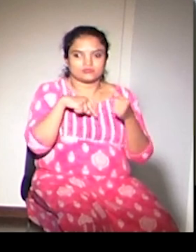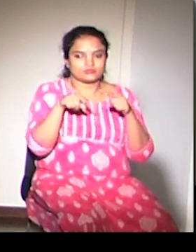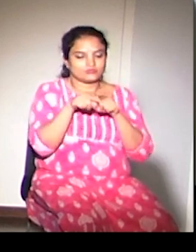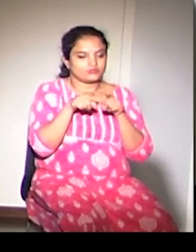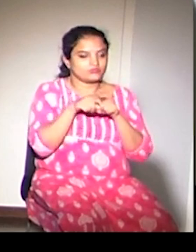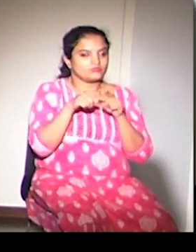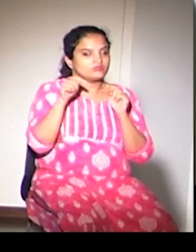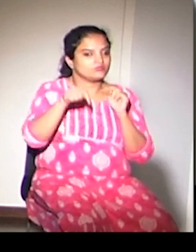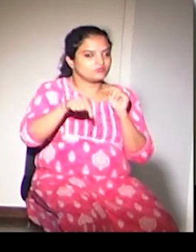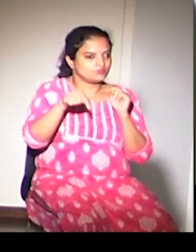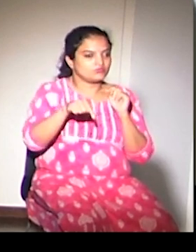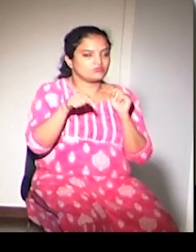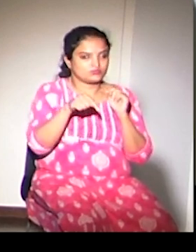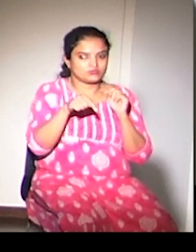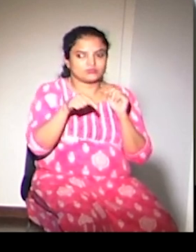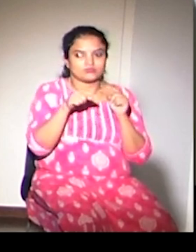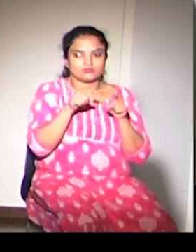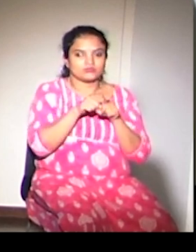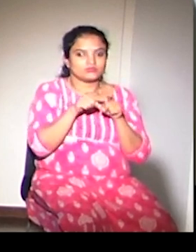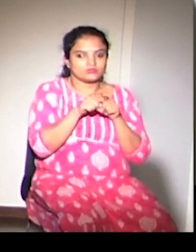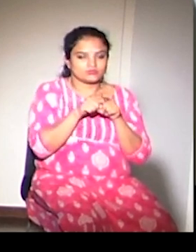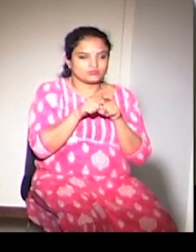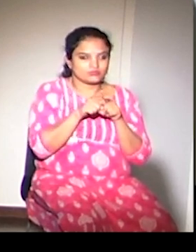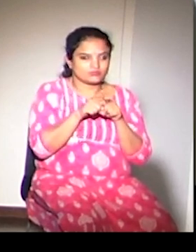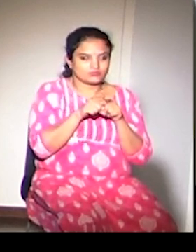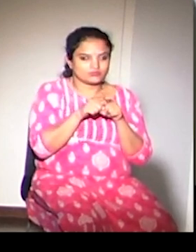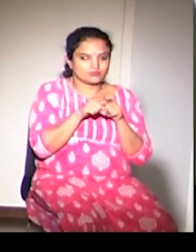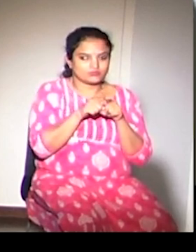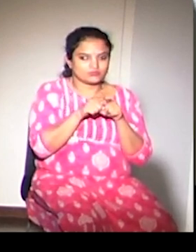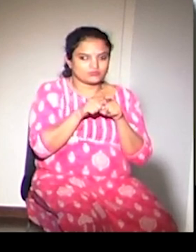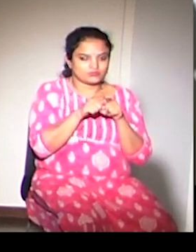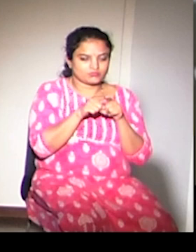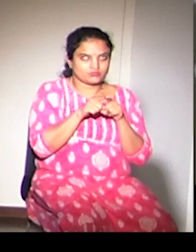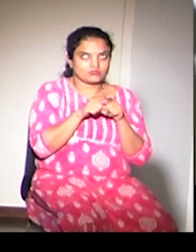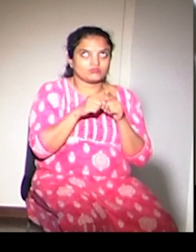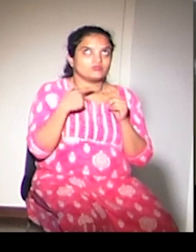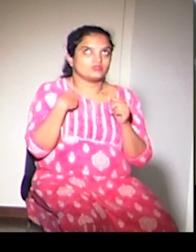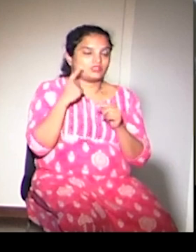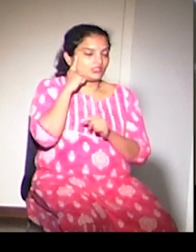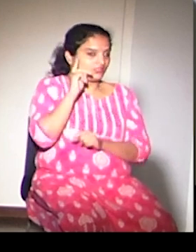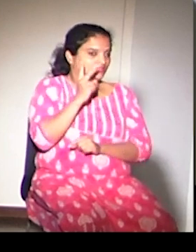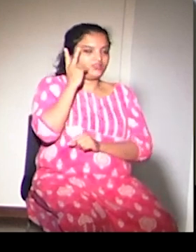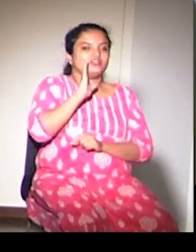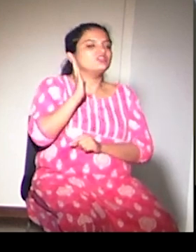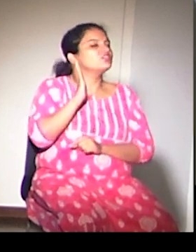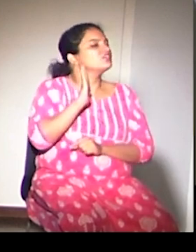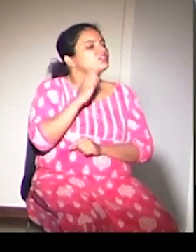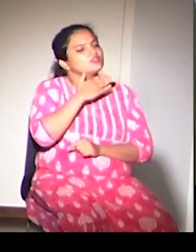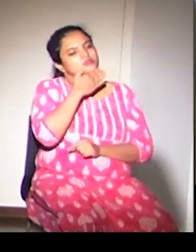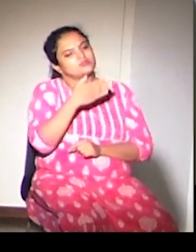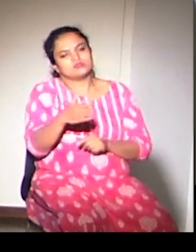today, but so it's not a completely alien concept of putting ceramic